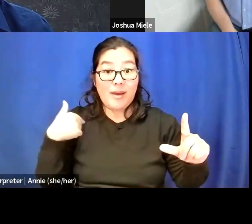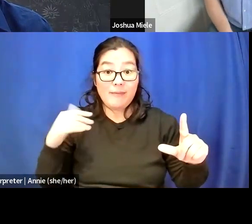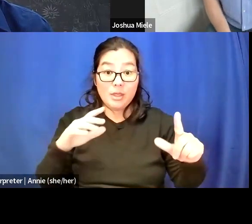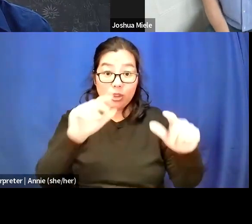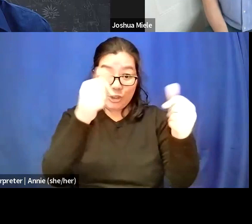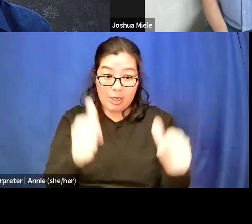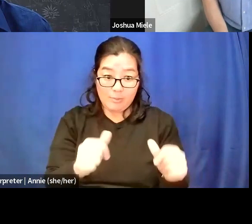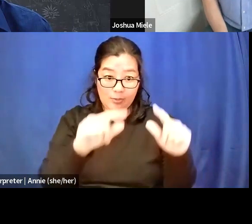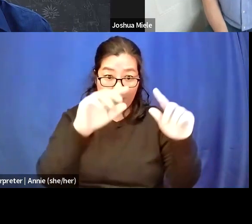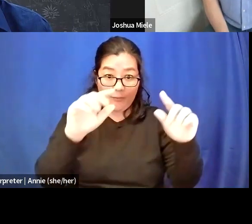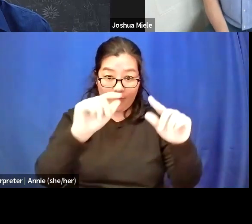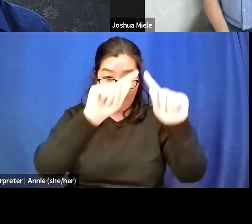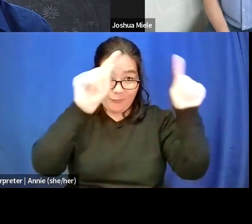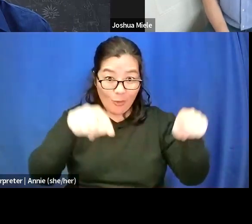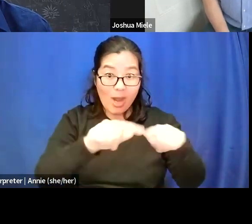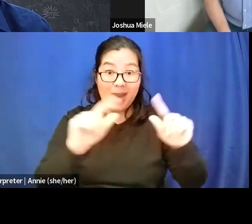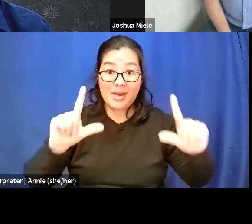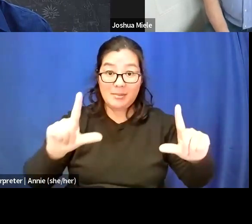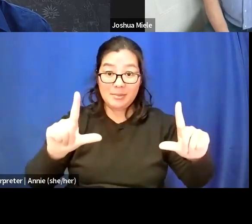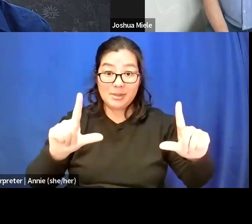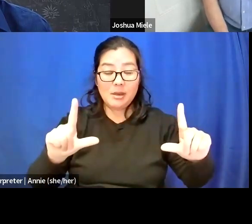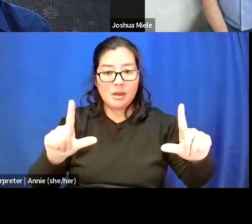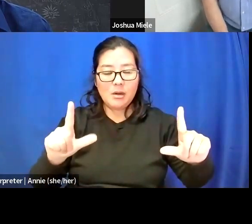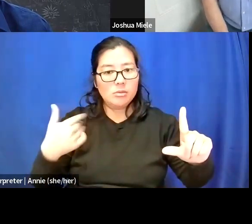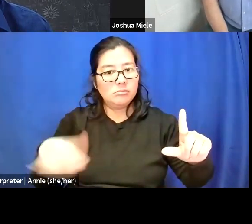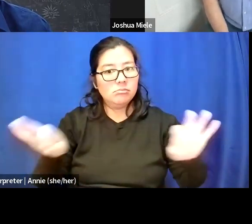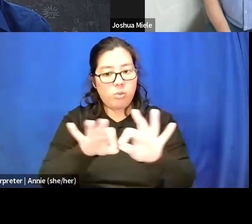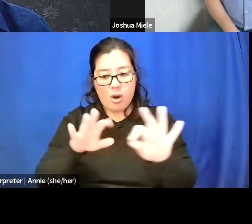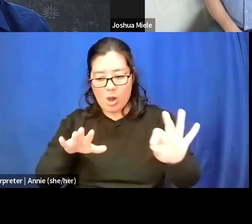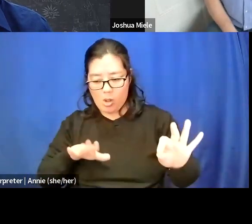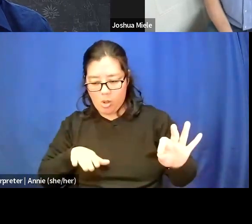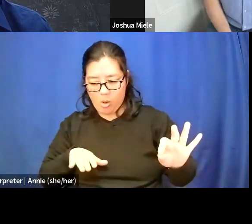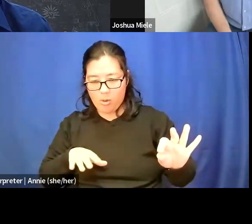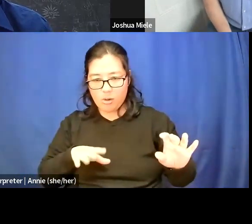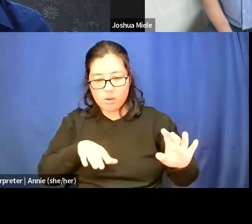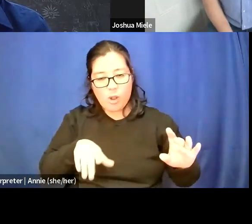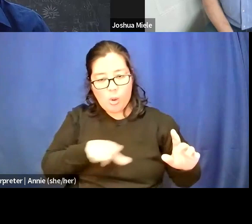are also meaningful, especially down in the lower left, where you start to, have them